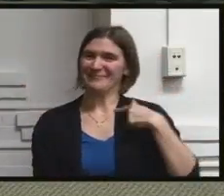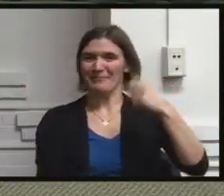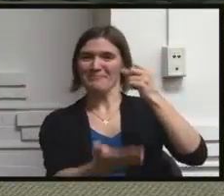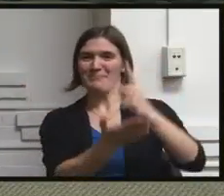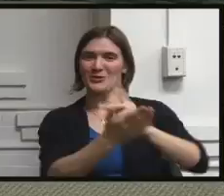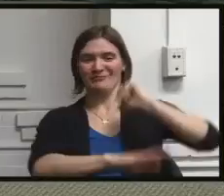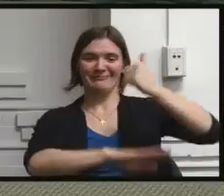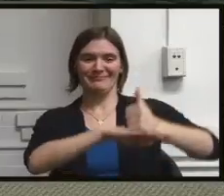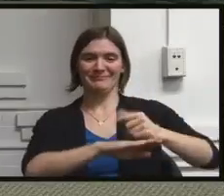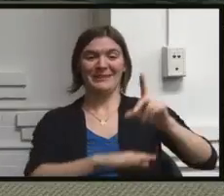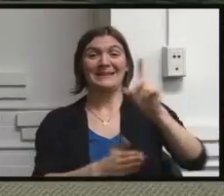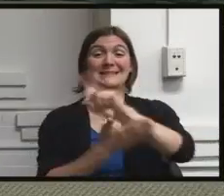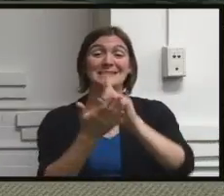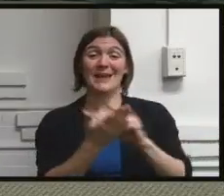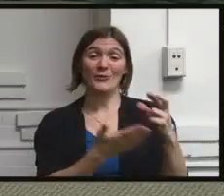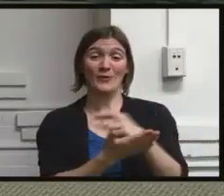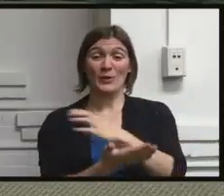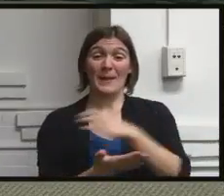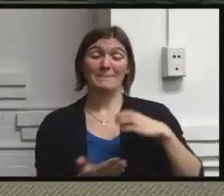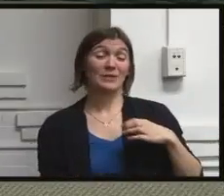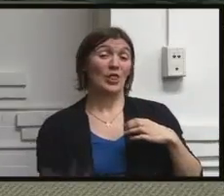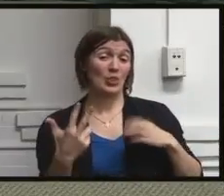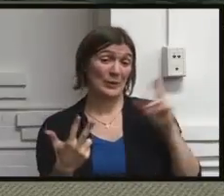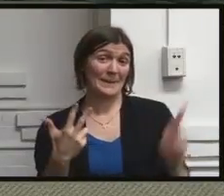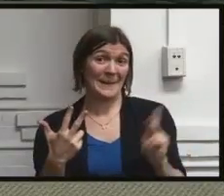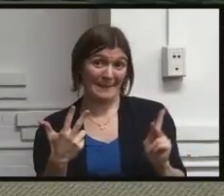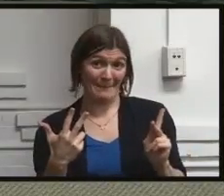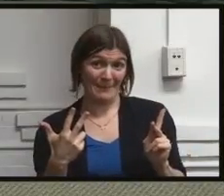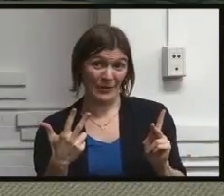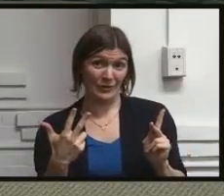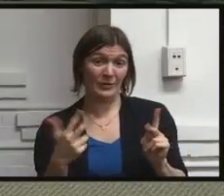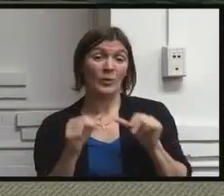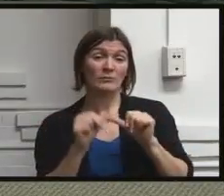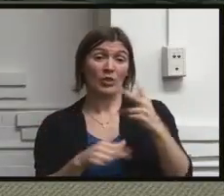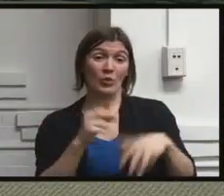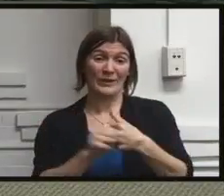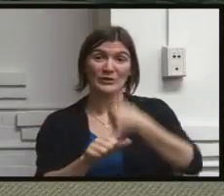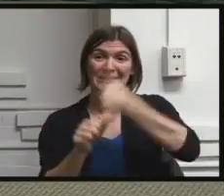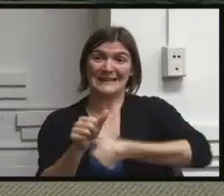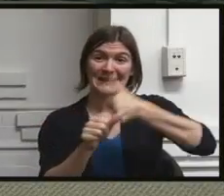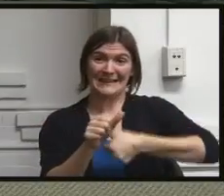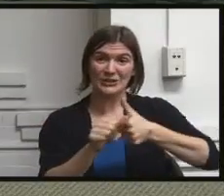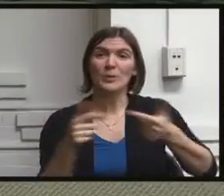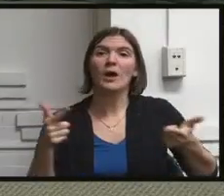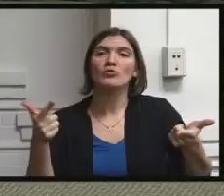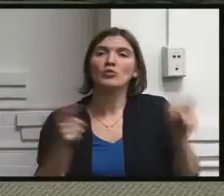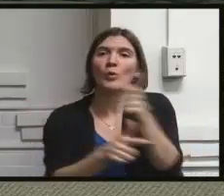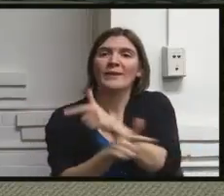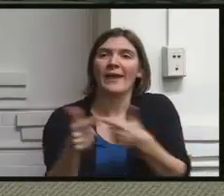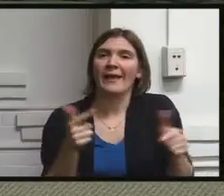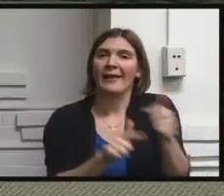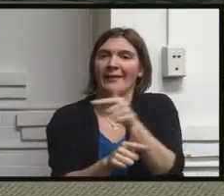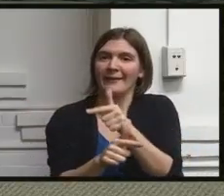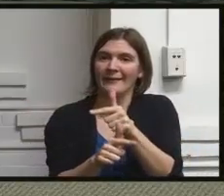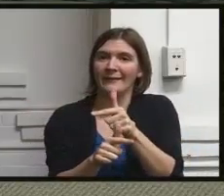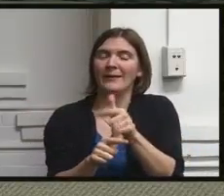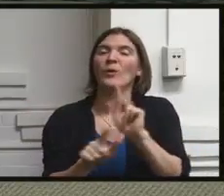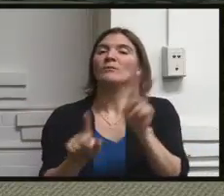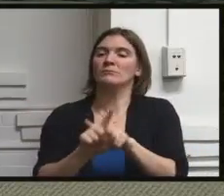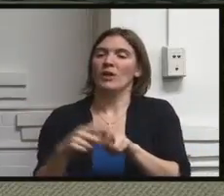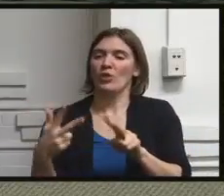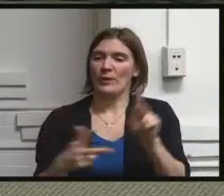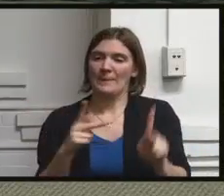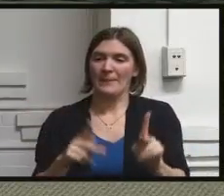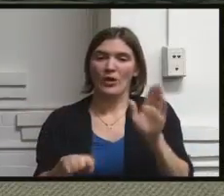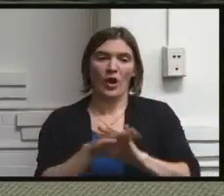approve establishment of a design review committee of three members with three-year terms and staggered termination dates with appointment of said three members